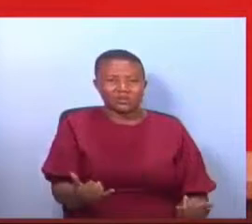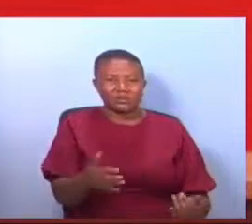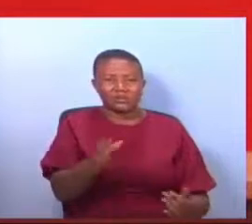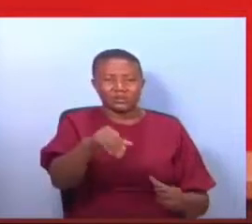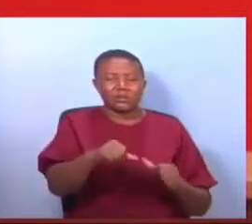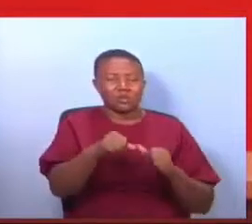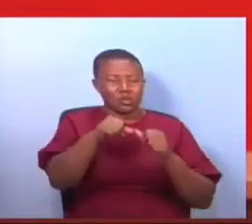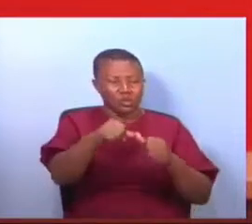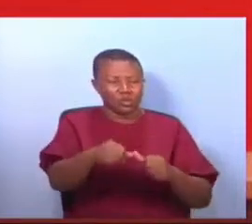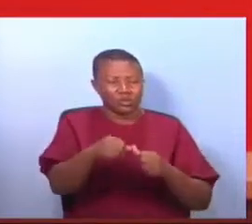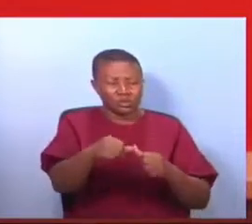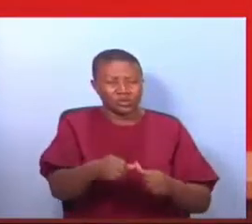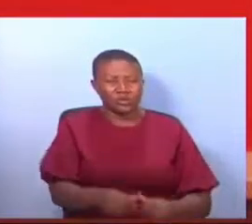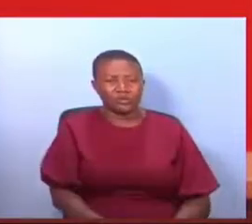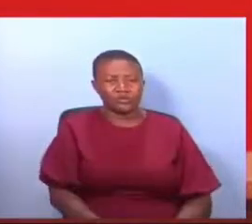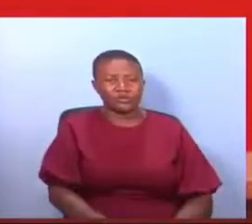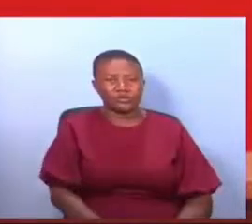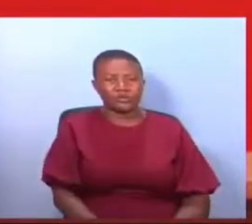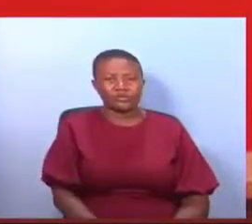and proceedings.